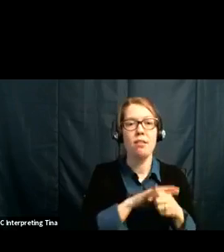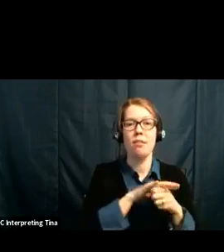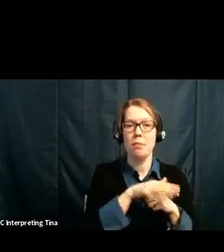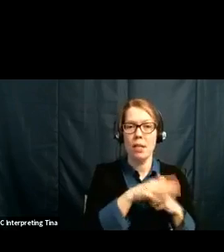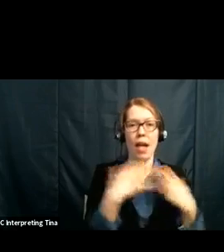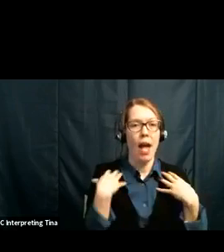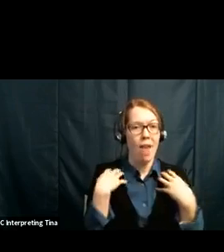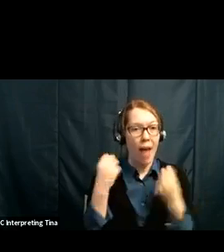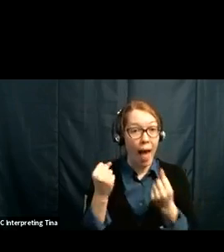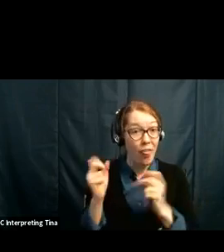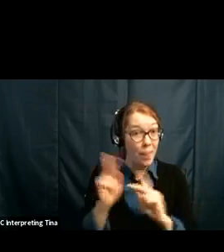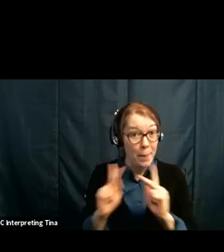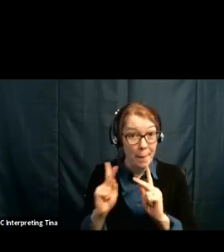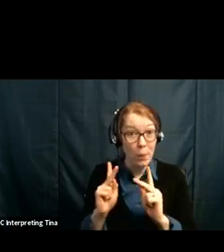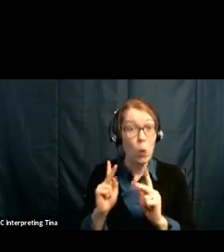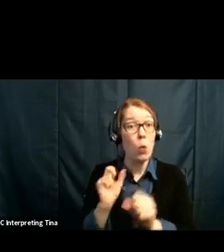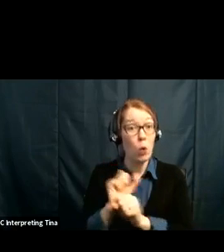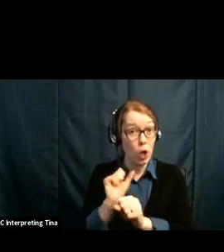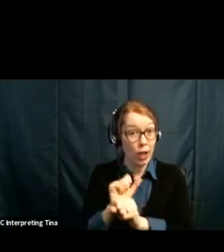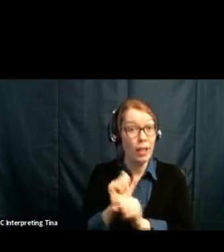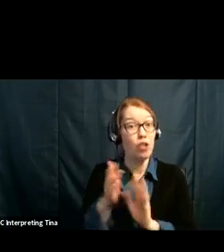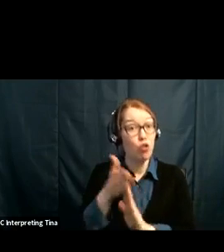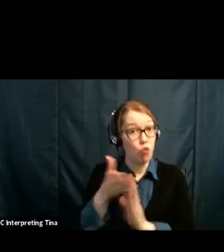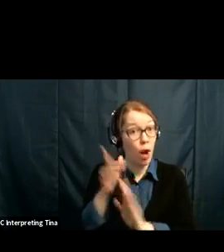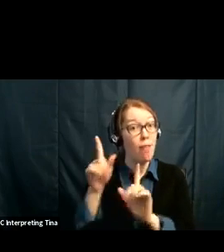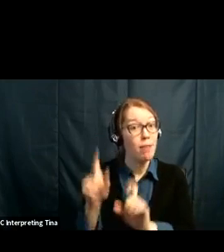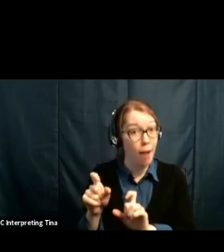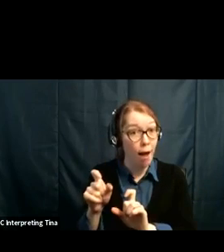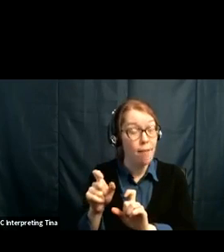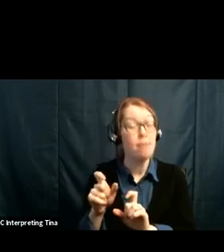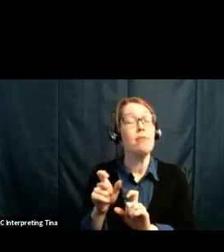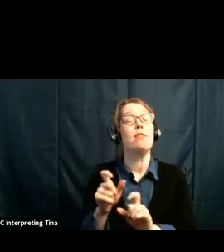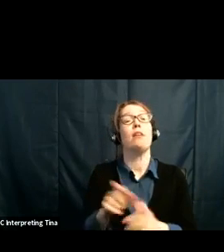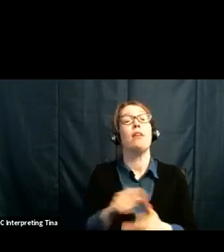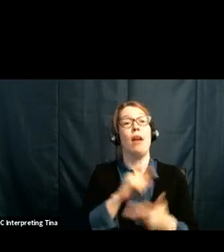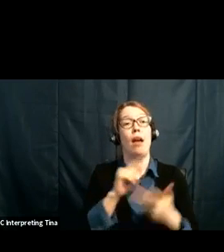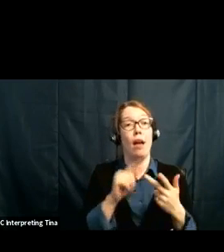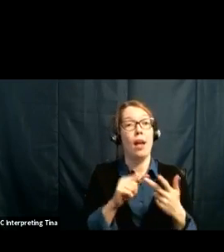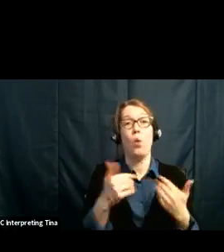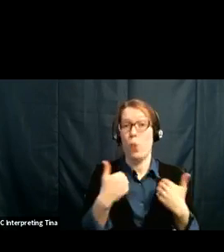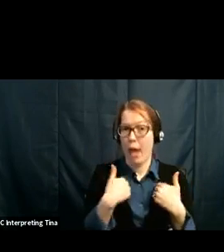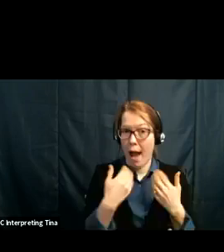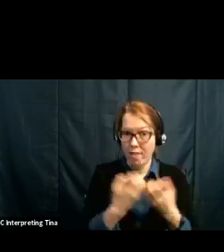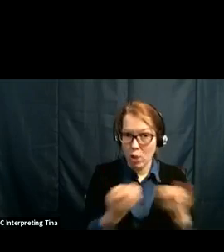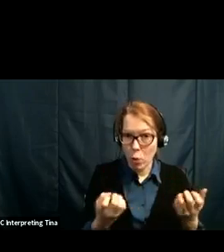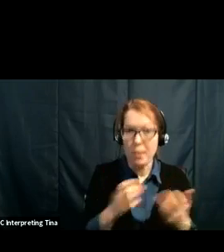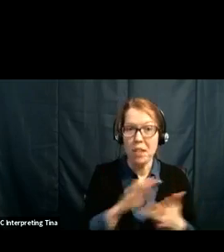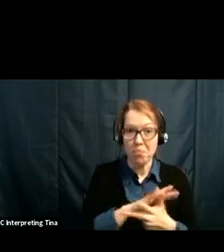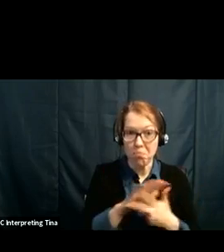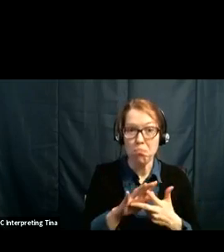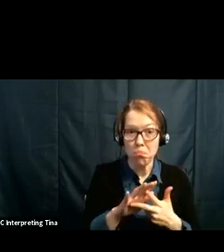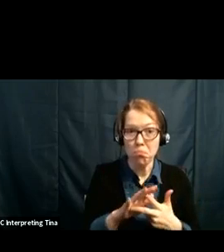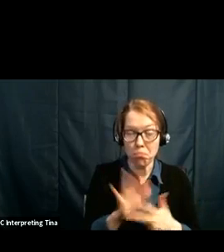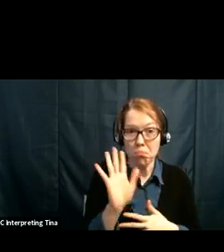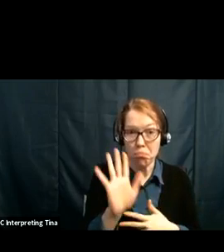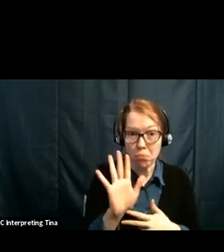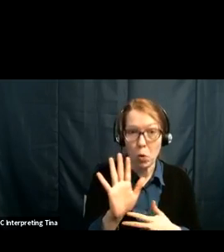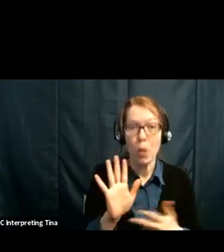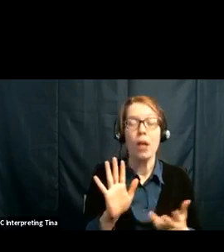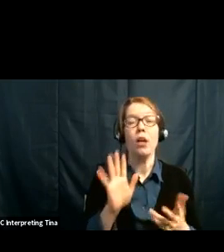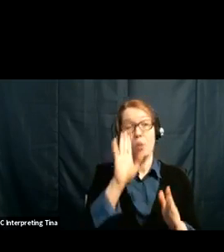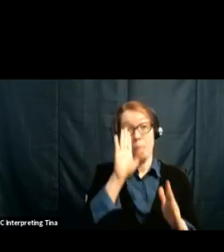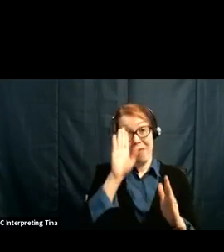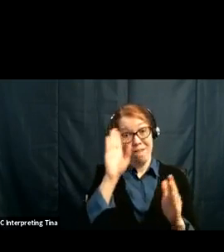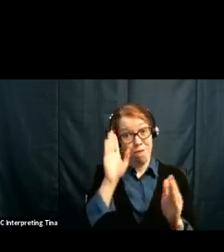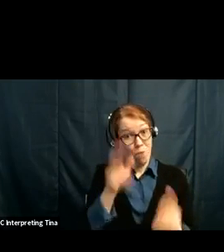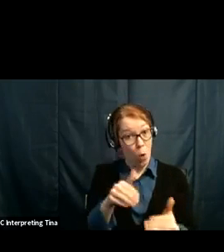healthy people to be able to run our tests, and we have the equipment. So right now our focus has